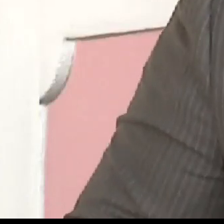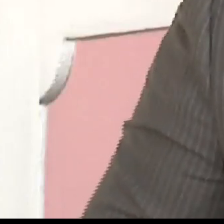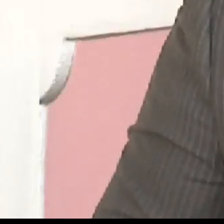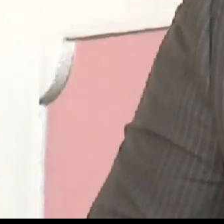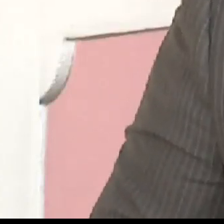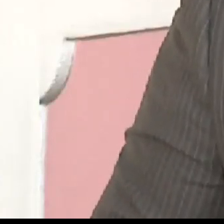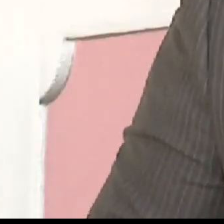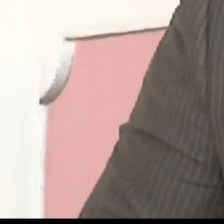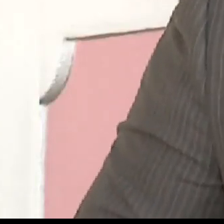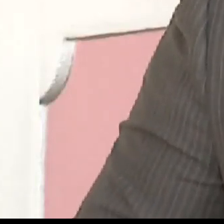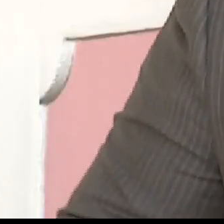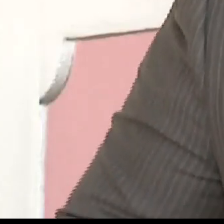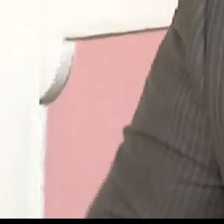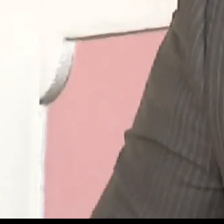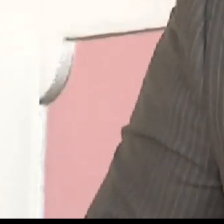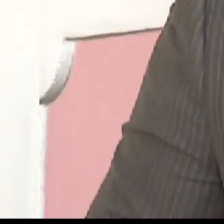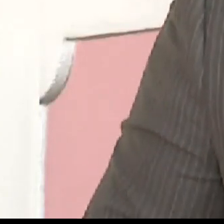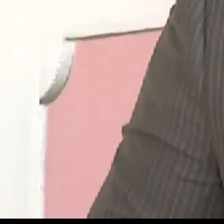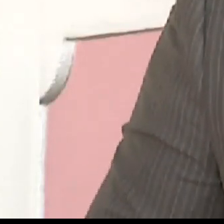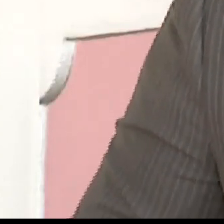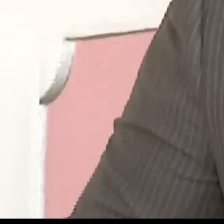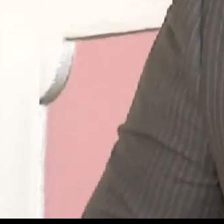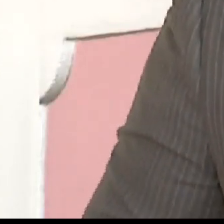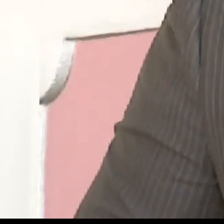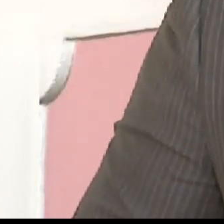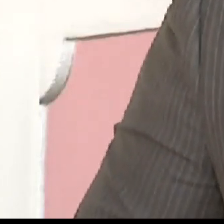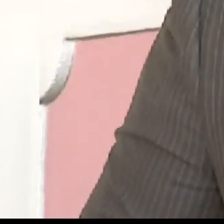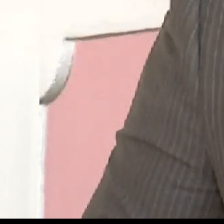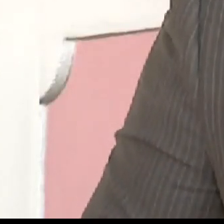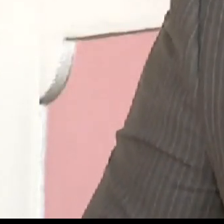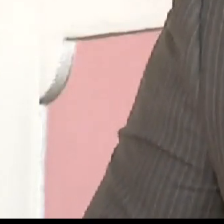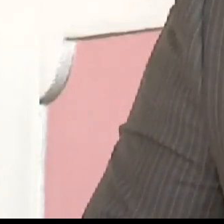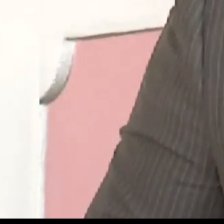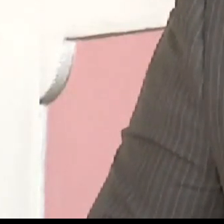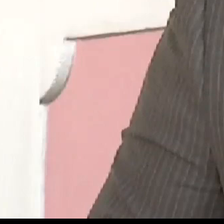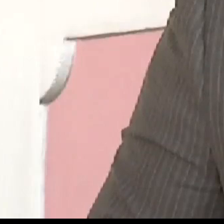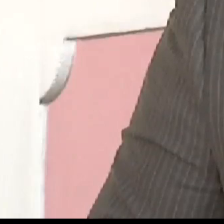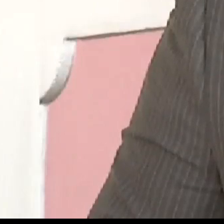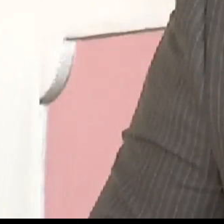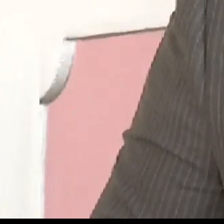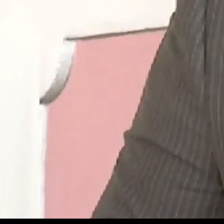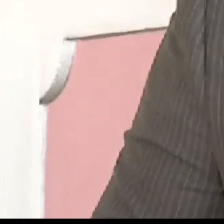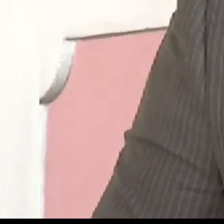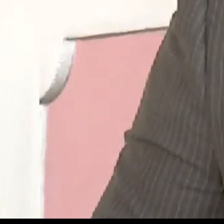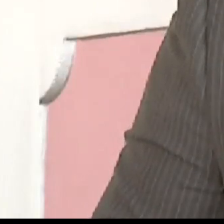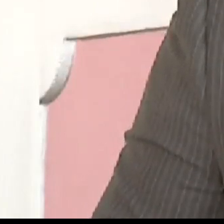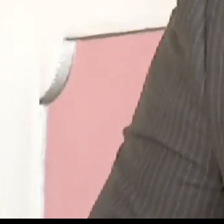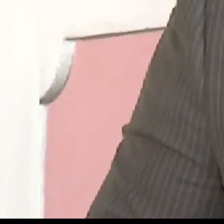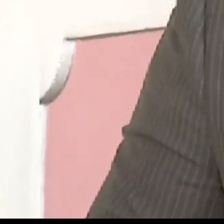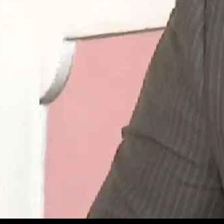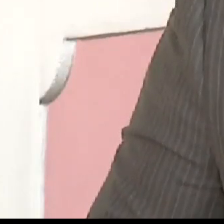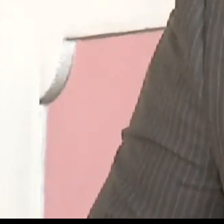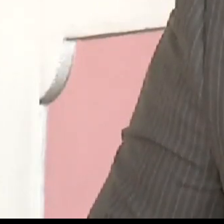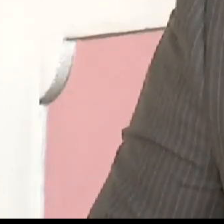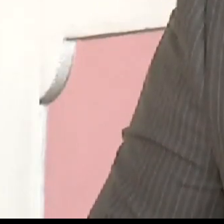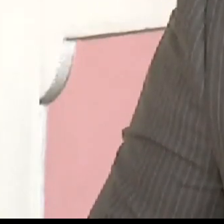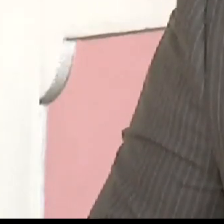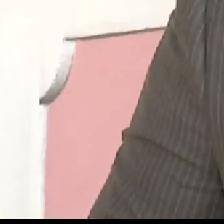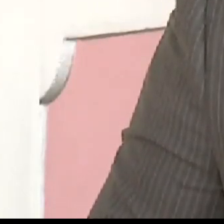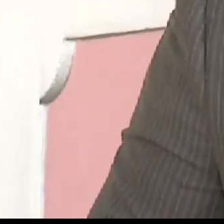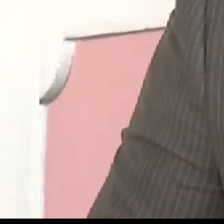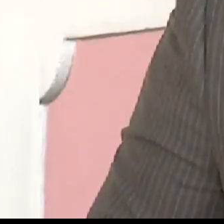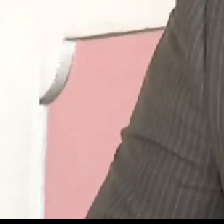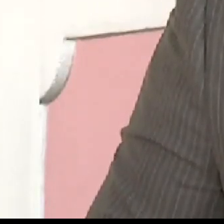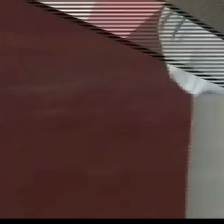The future of the national flag carrier up in the air as government makes an intervention to an industrial unrest. I'm Clint Watson. Stories ahead in the